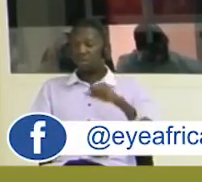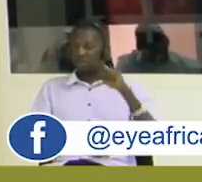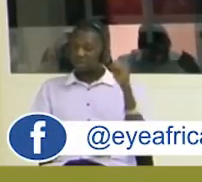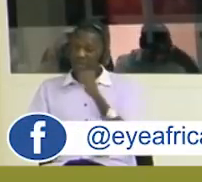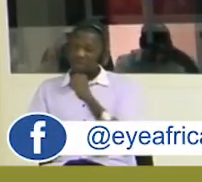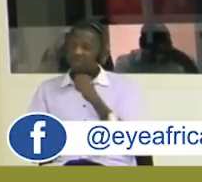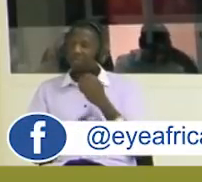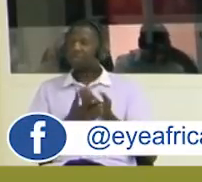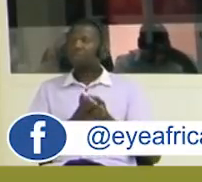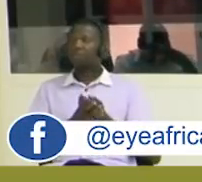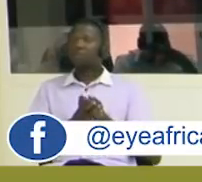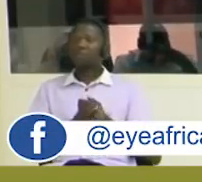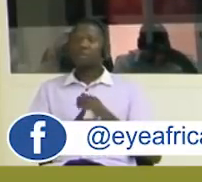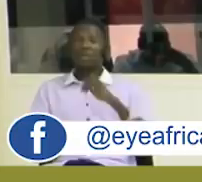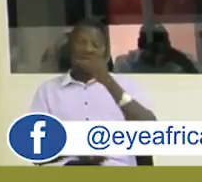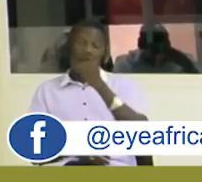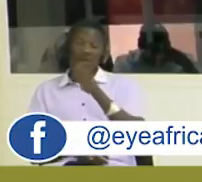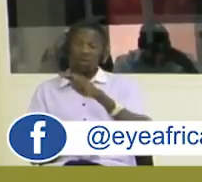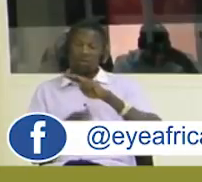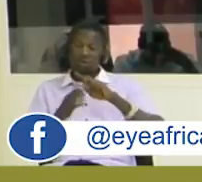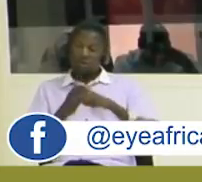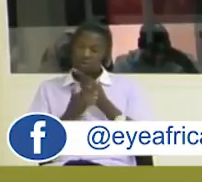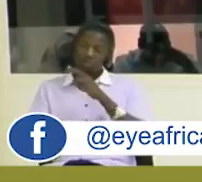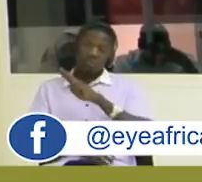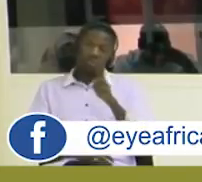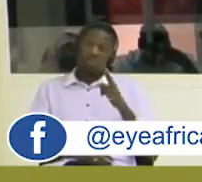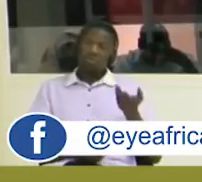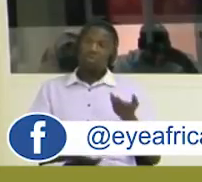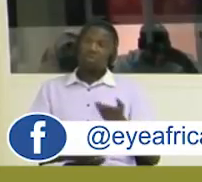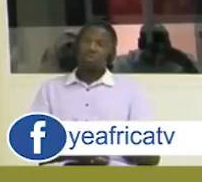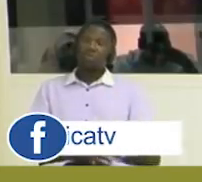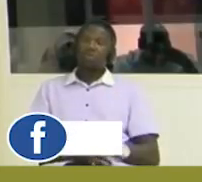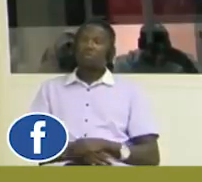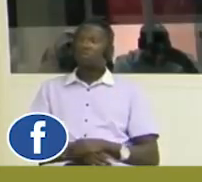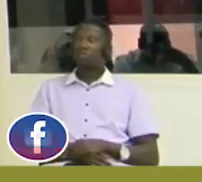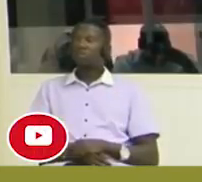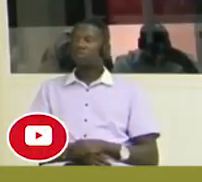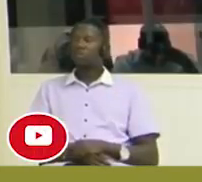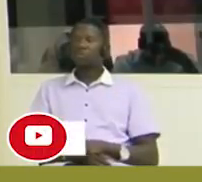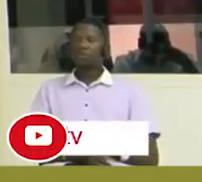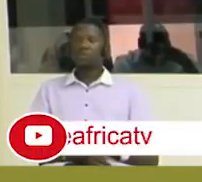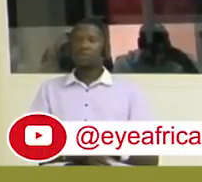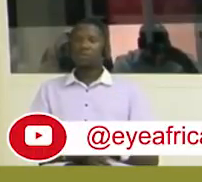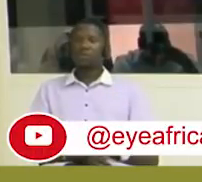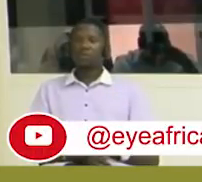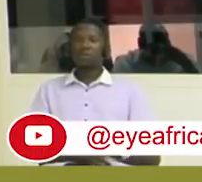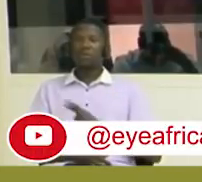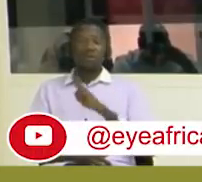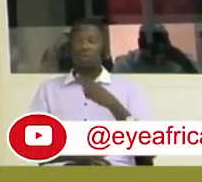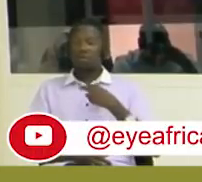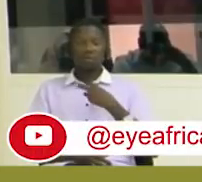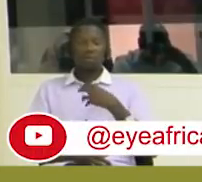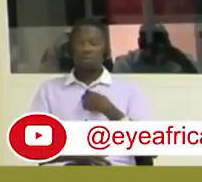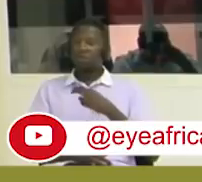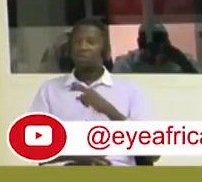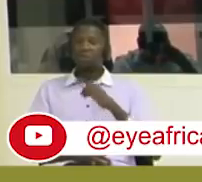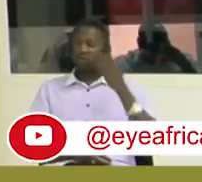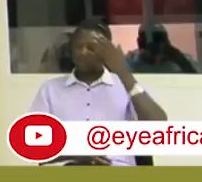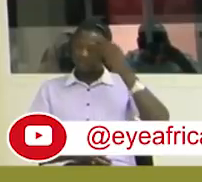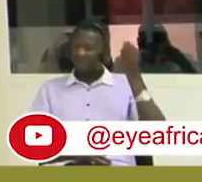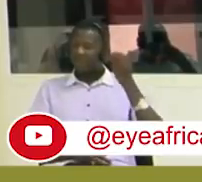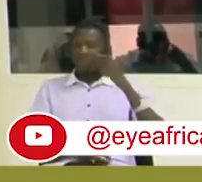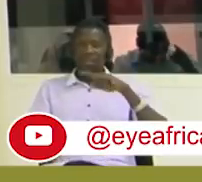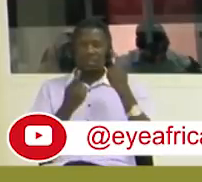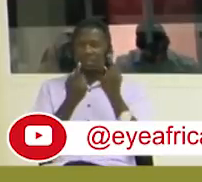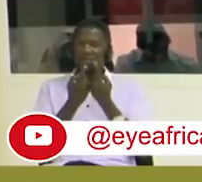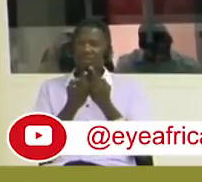Is that a question? Oh, no. Yes, it is a question. No, I don't want to forget anything. All right. Okay, let's proceed.